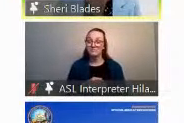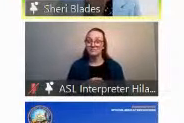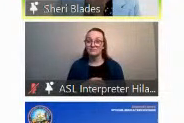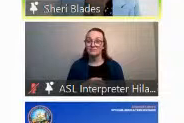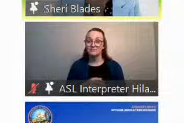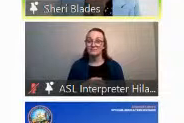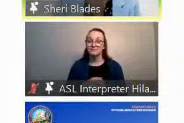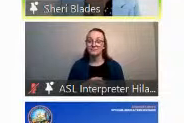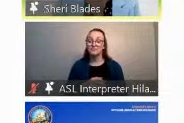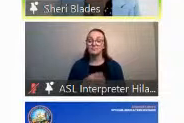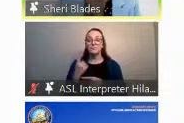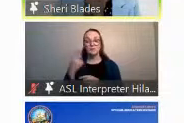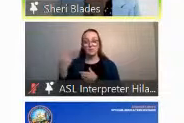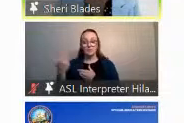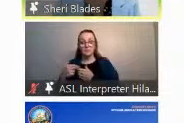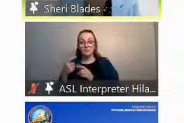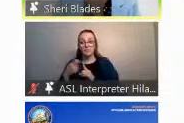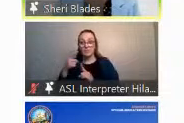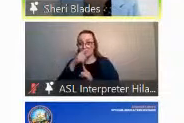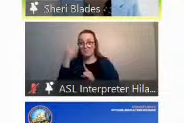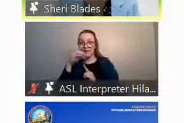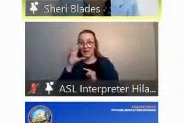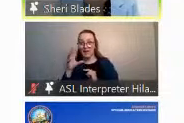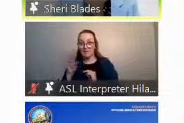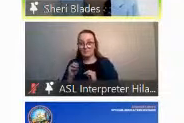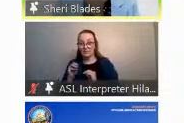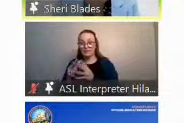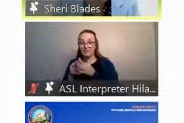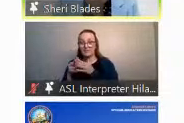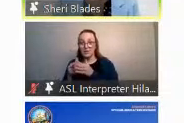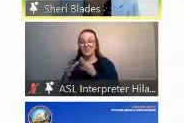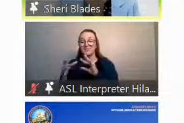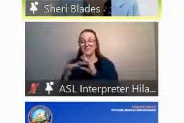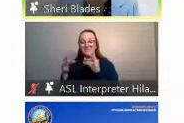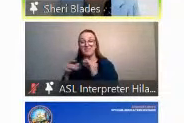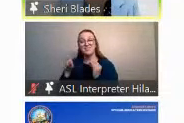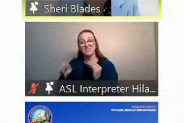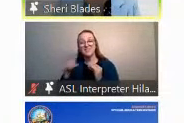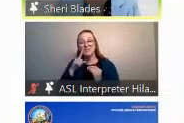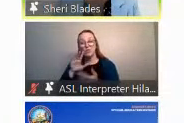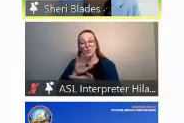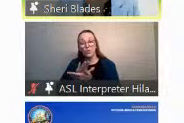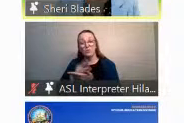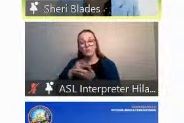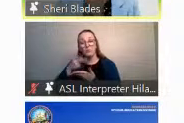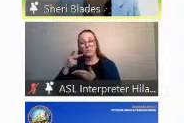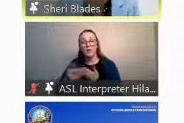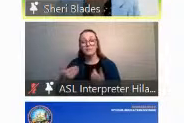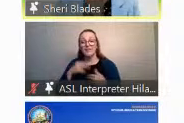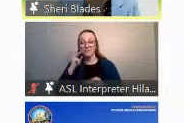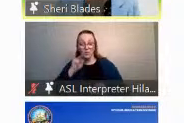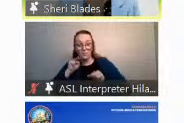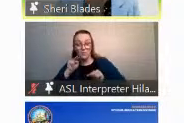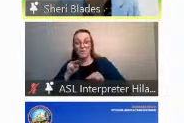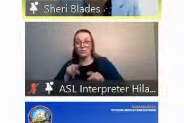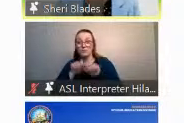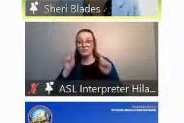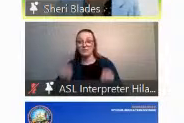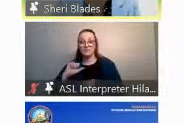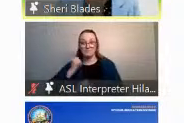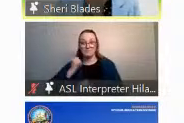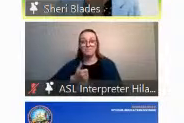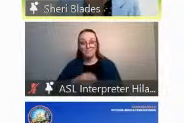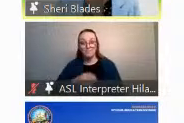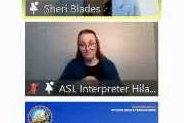Black African American community expressed the need for schools and programs to have monitoring systems in place